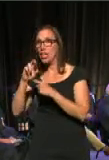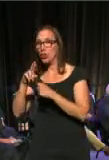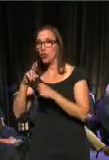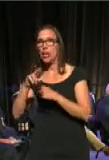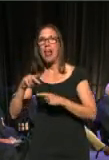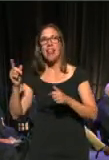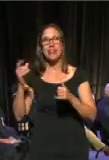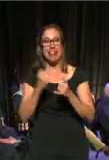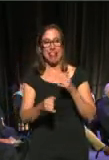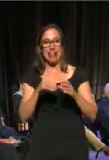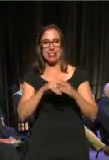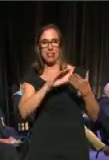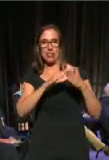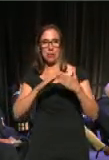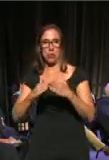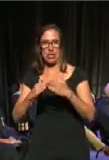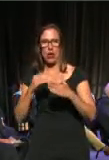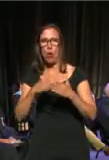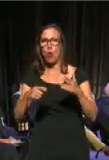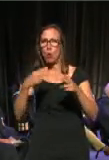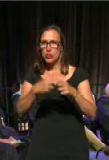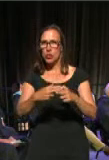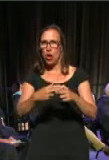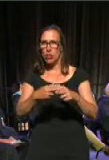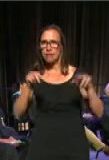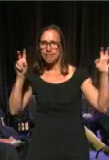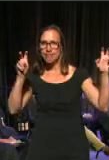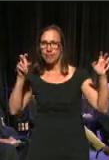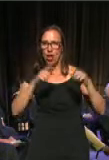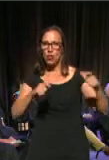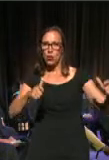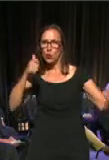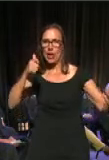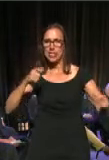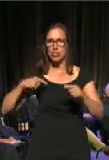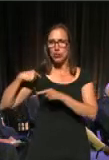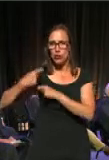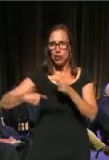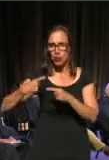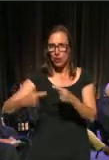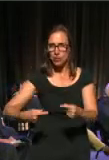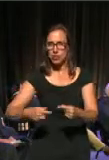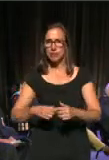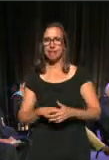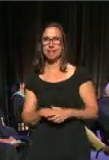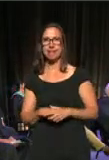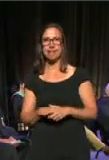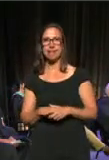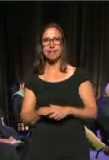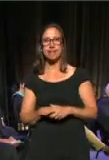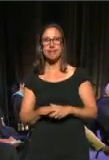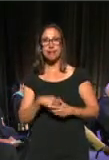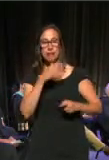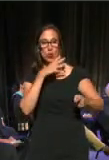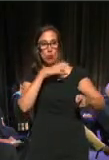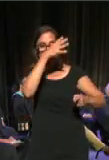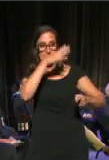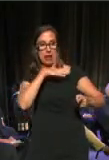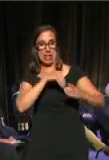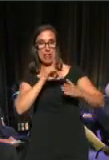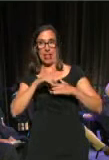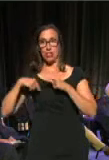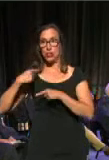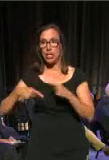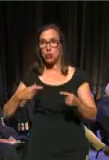his community of what was called the Greatest Generation. The women and men of this